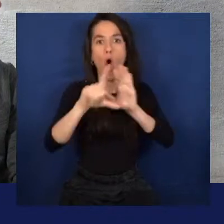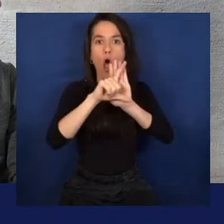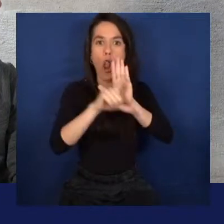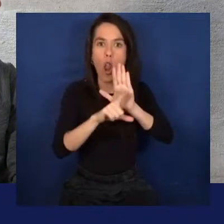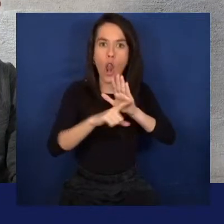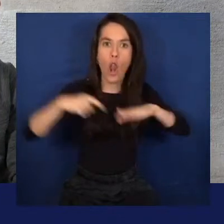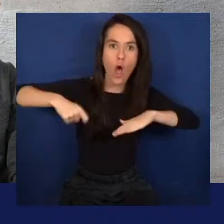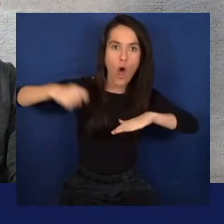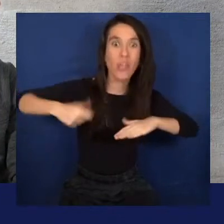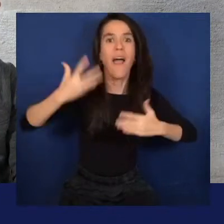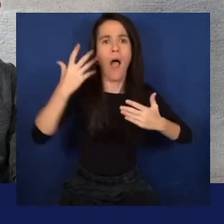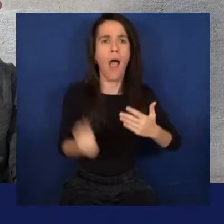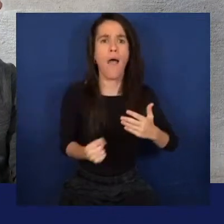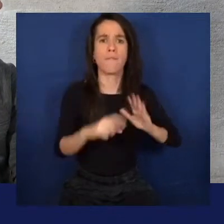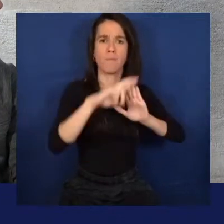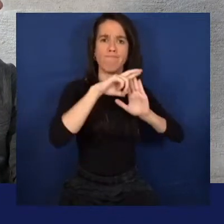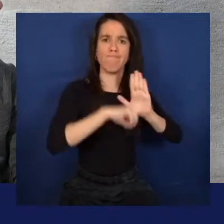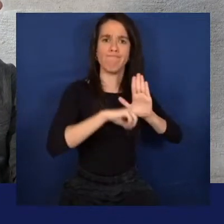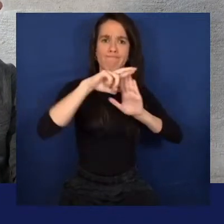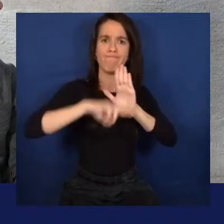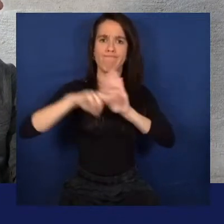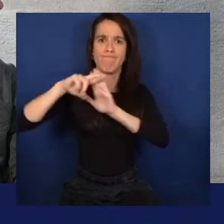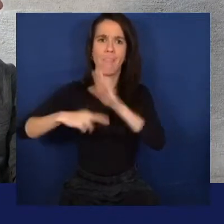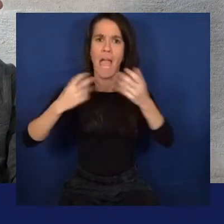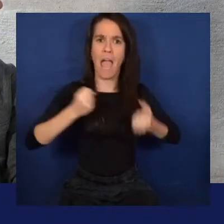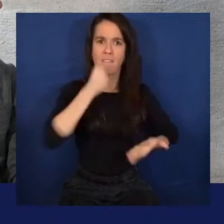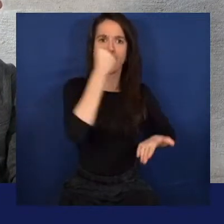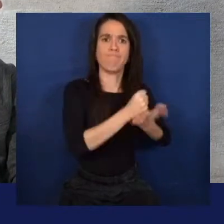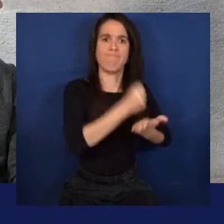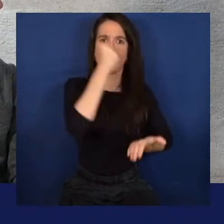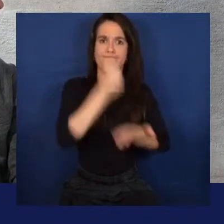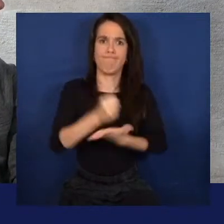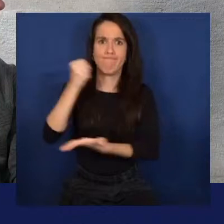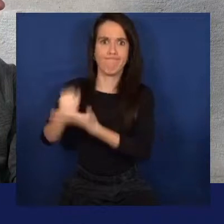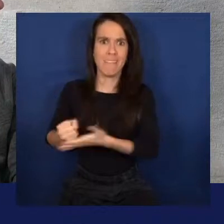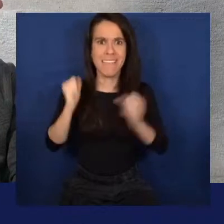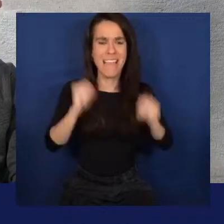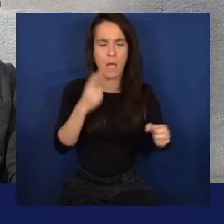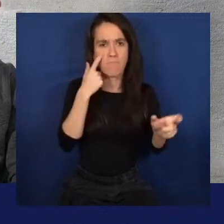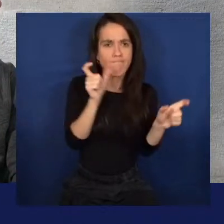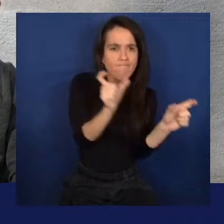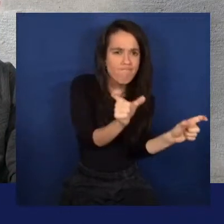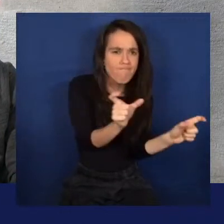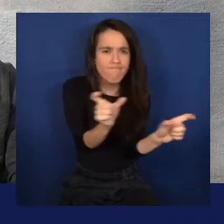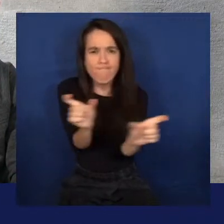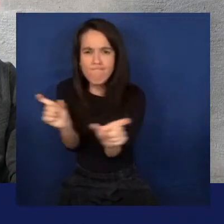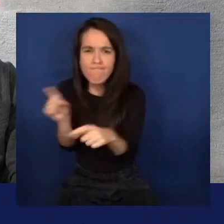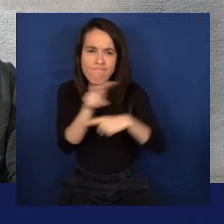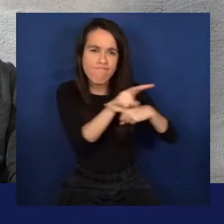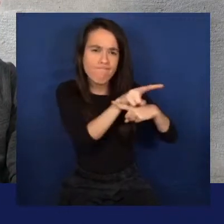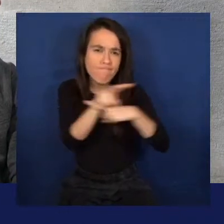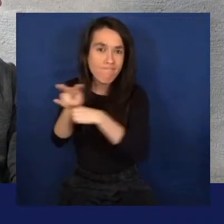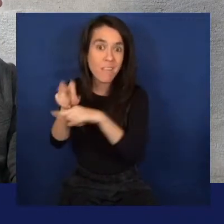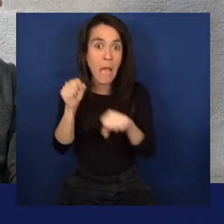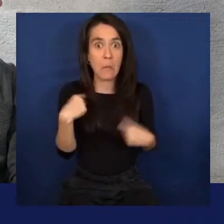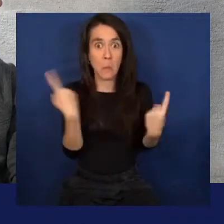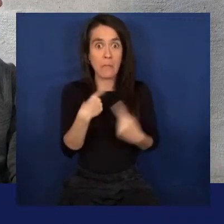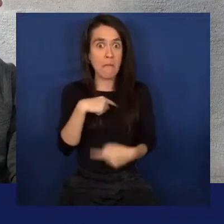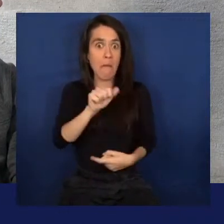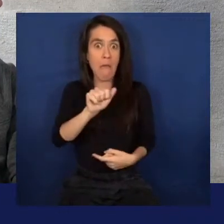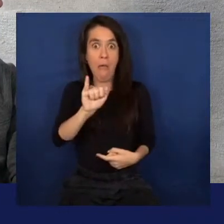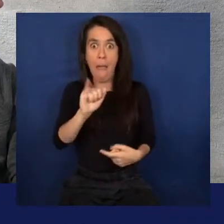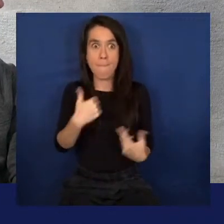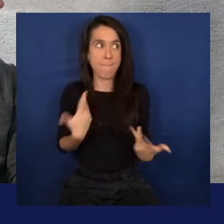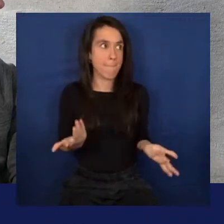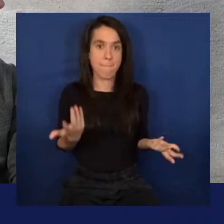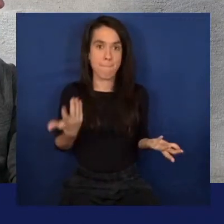that certifies them and takes responsibility for them, right? Yeah, and we've largely been isolated from that. Early